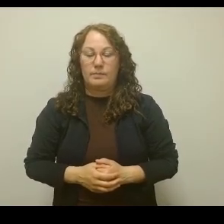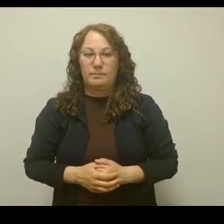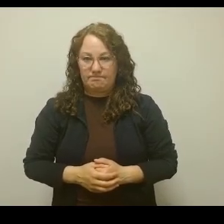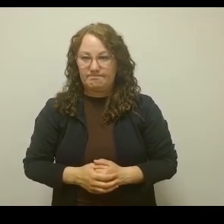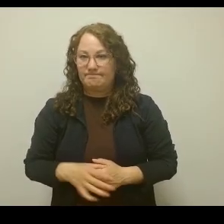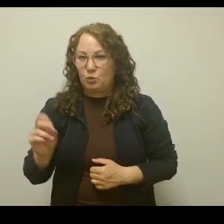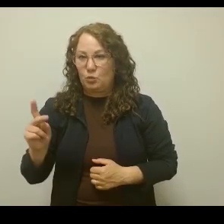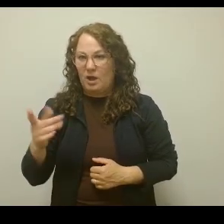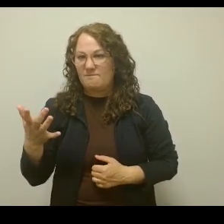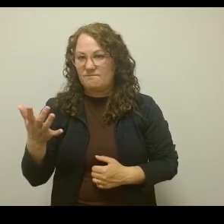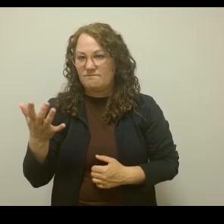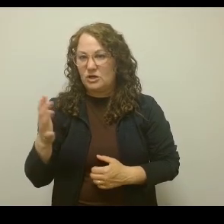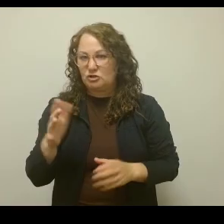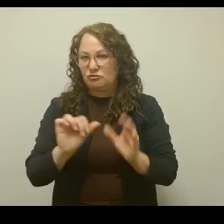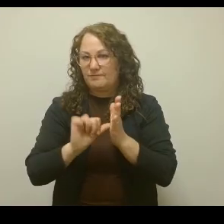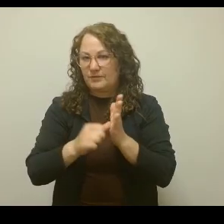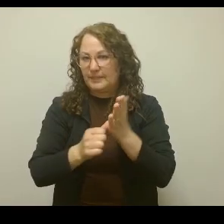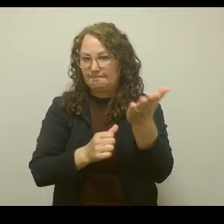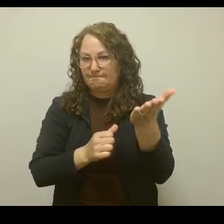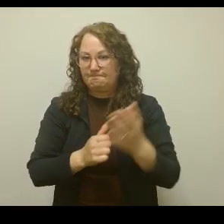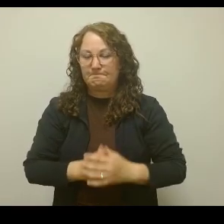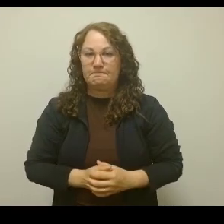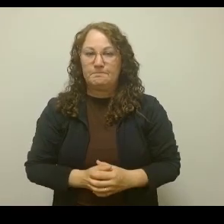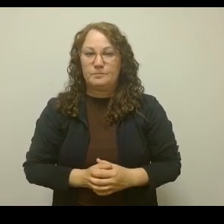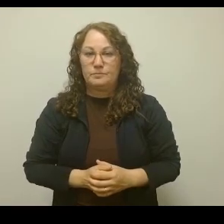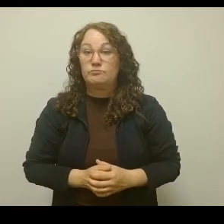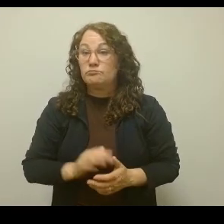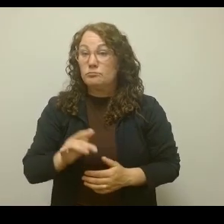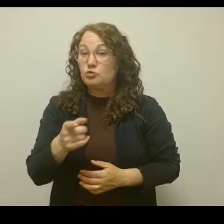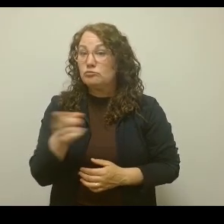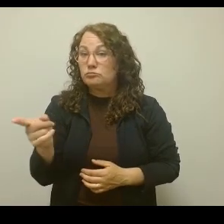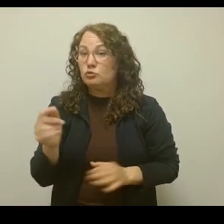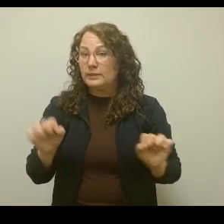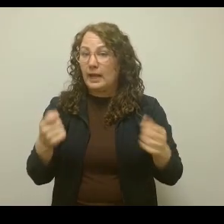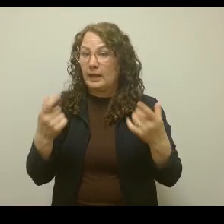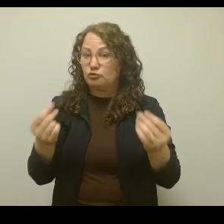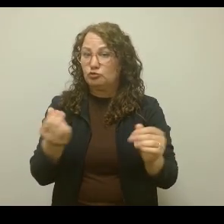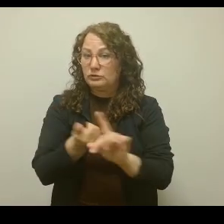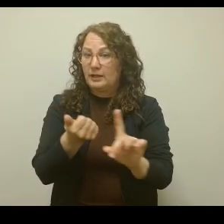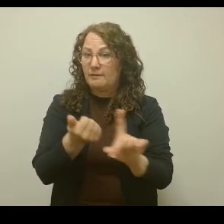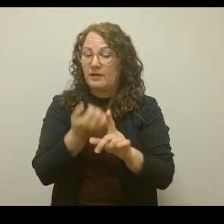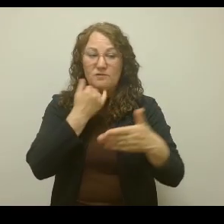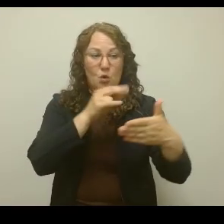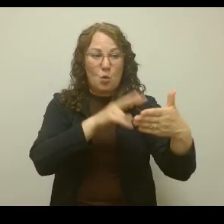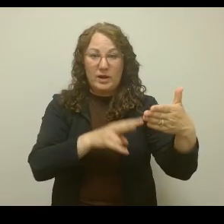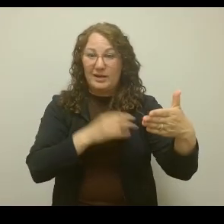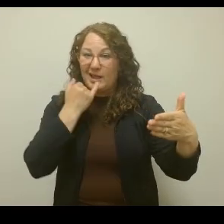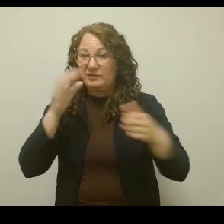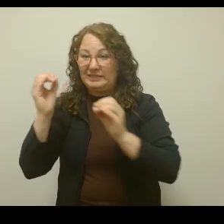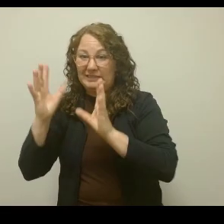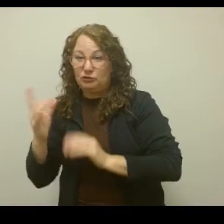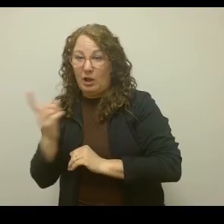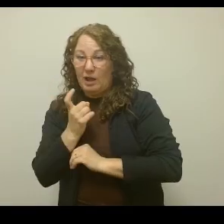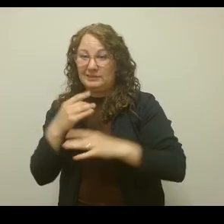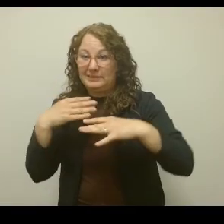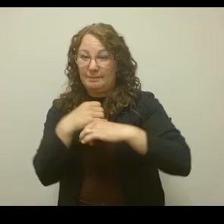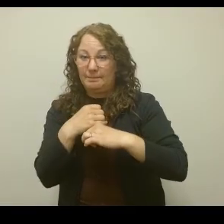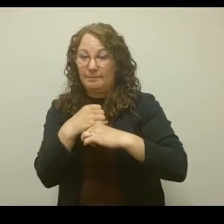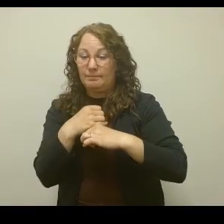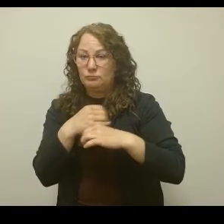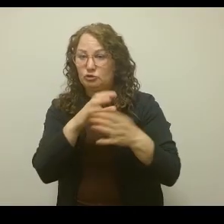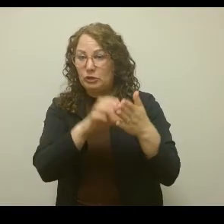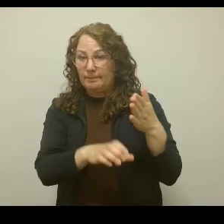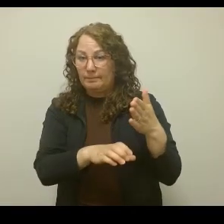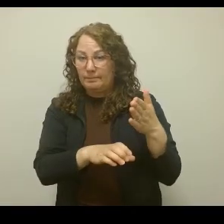Okay, so I've highlighted that as well. And this is something you can do when you're reading a text, if you're asked to summarize it, or a chapter. If you